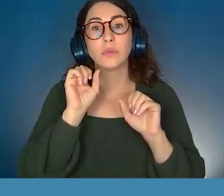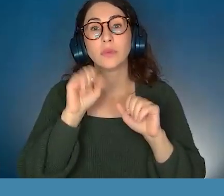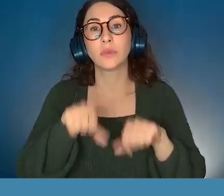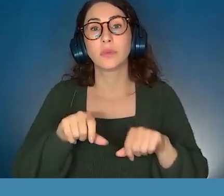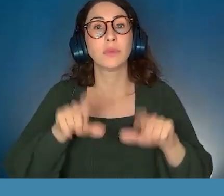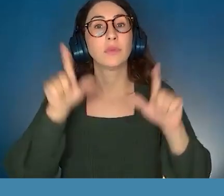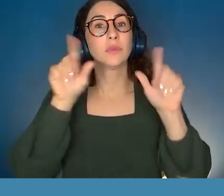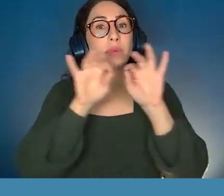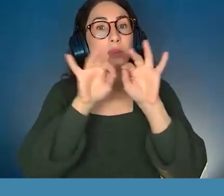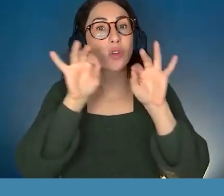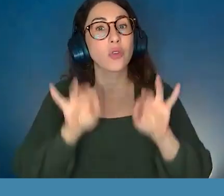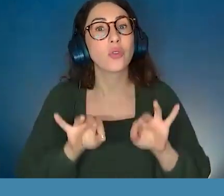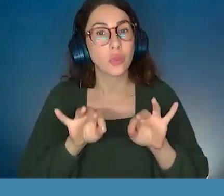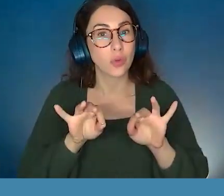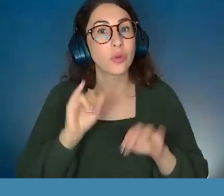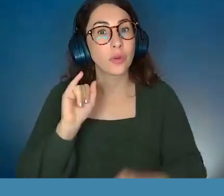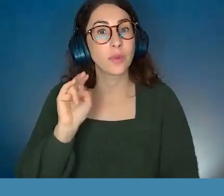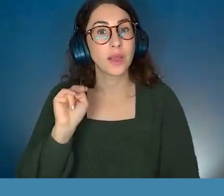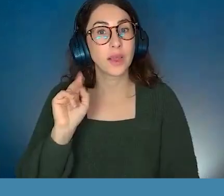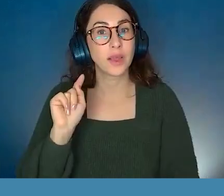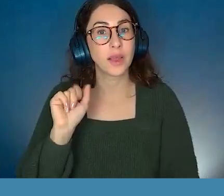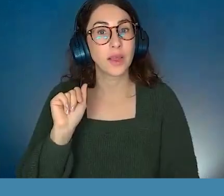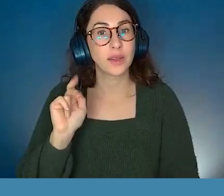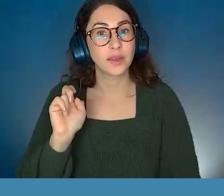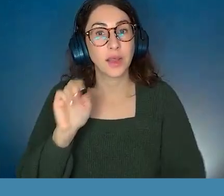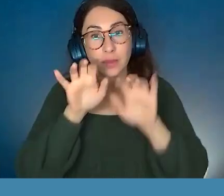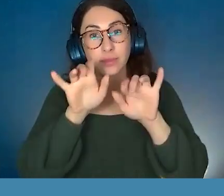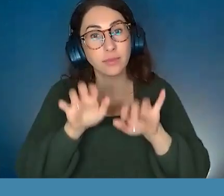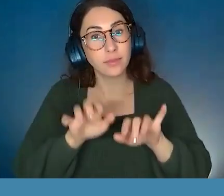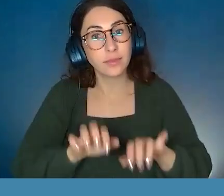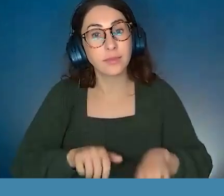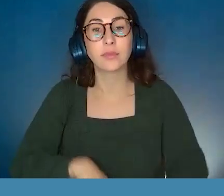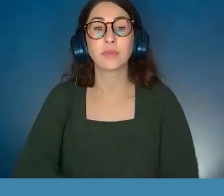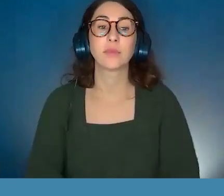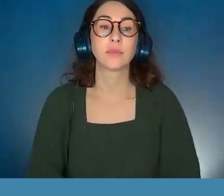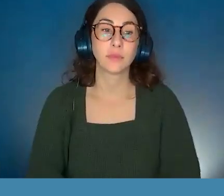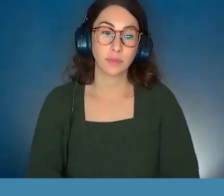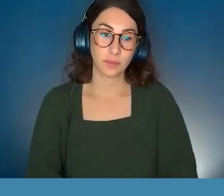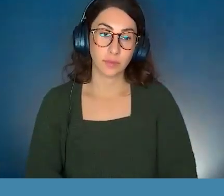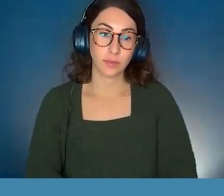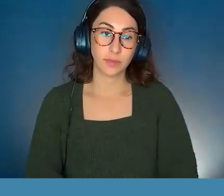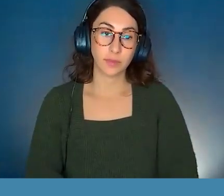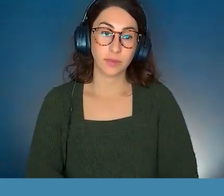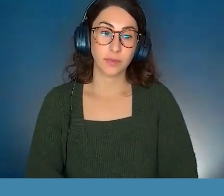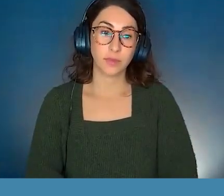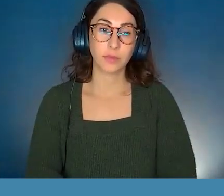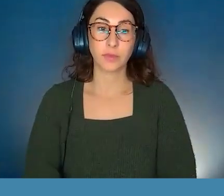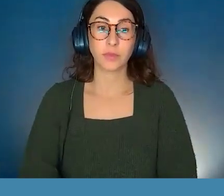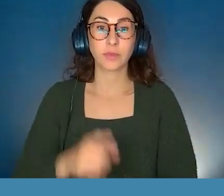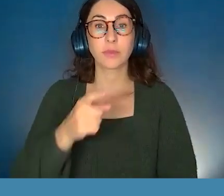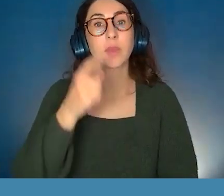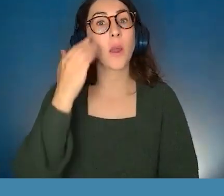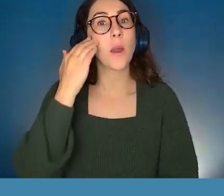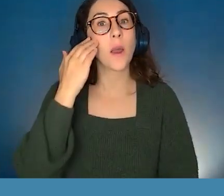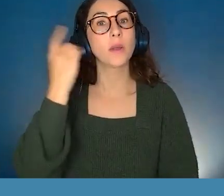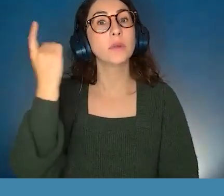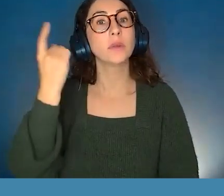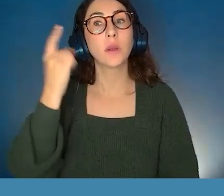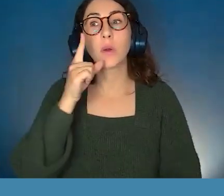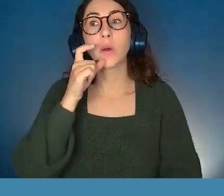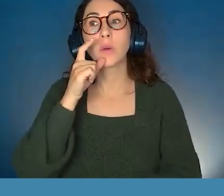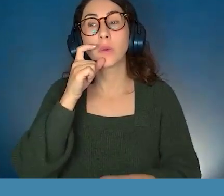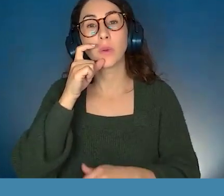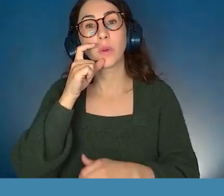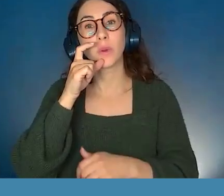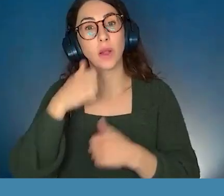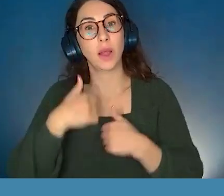online and complete an on-site intake. You can visit our website. If you know anybody who may be inpatient in a mental